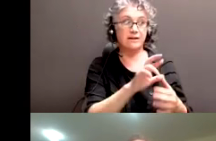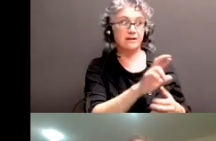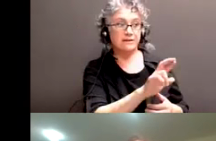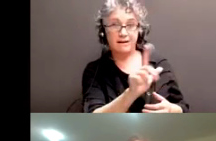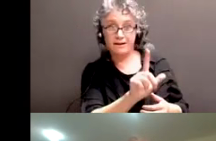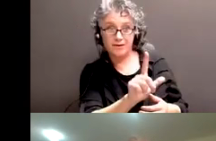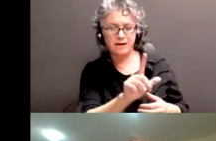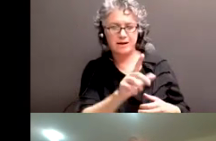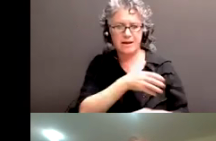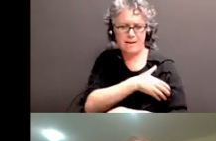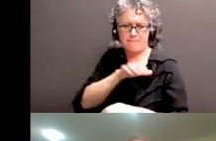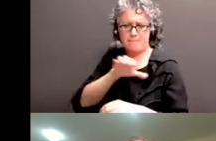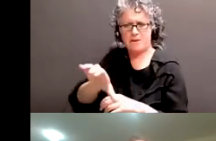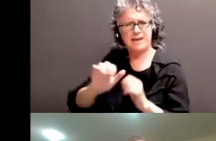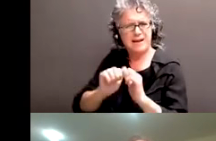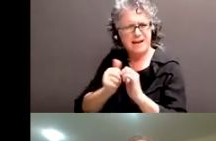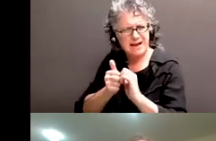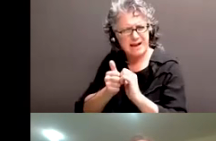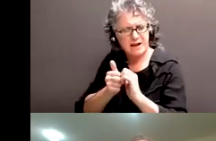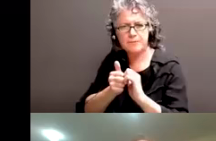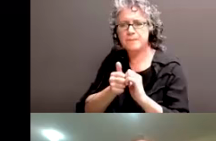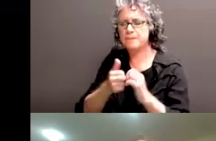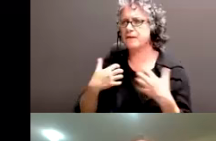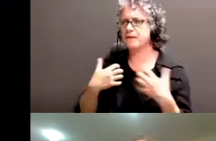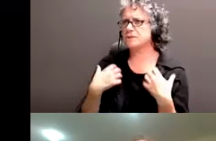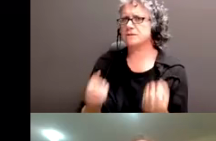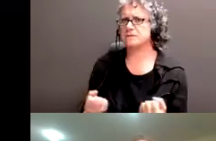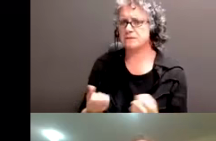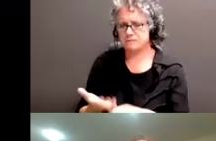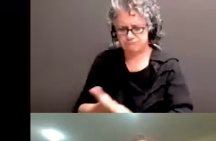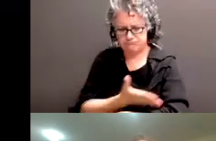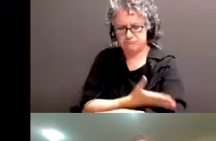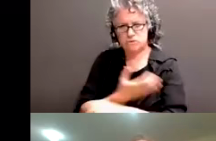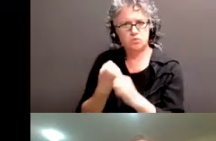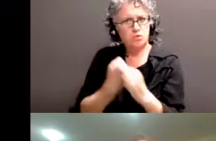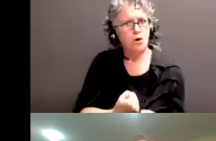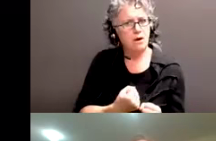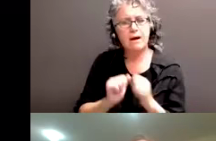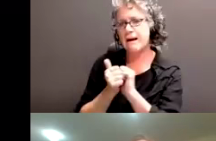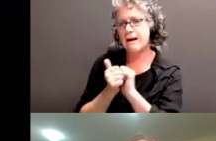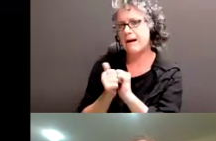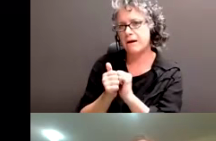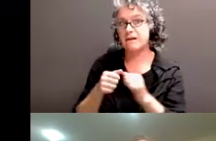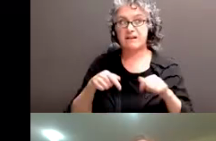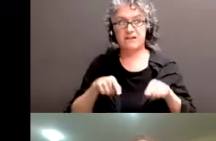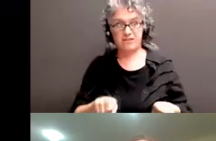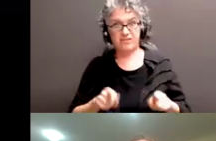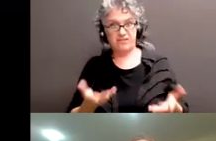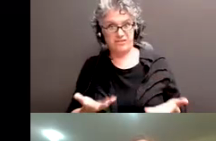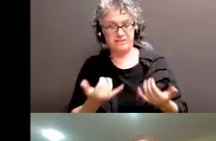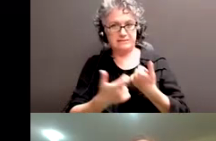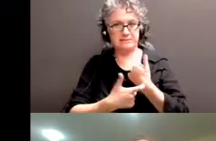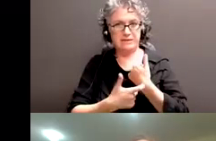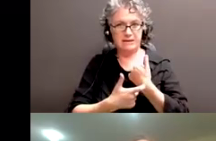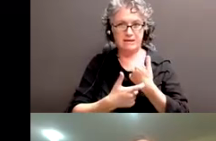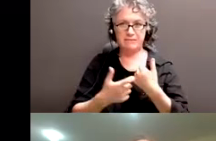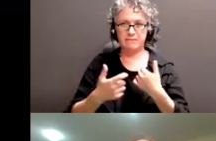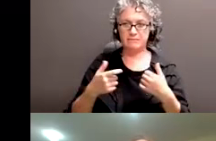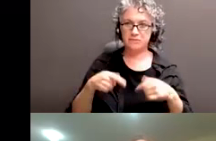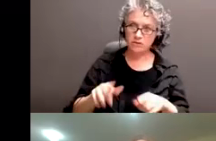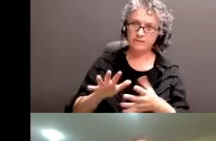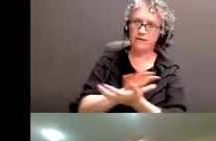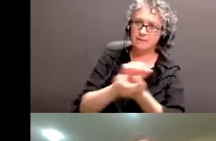empowerment piece around resiliency in these times of violence that people may be experiencing. And then we